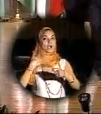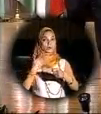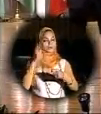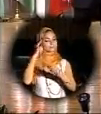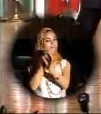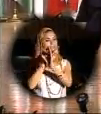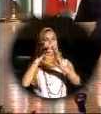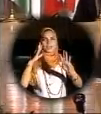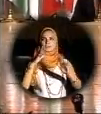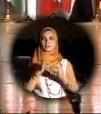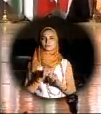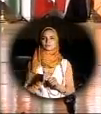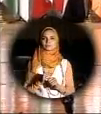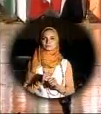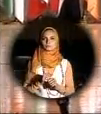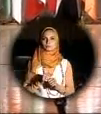Entertainment by himself.